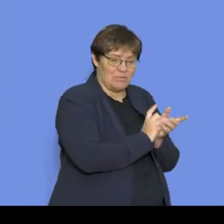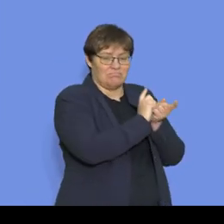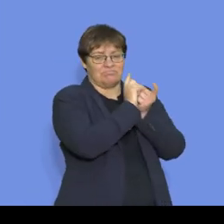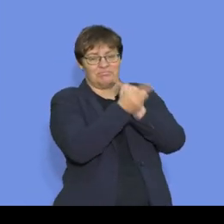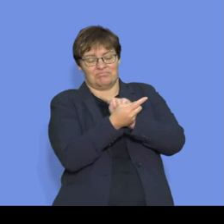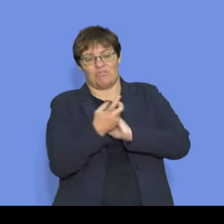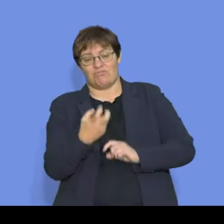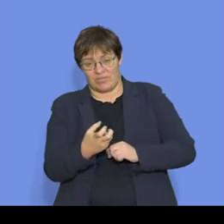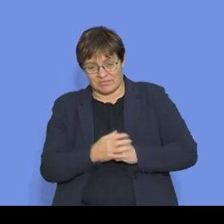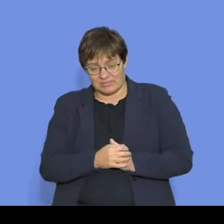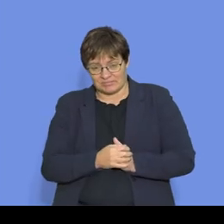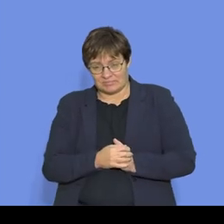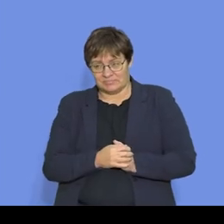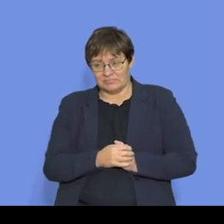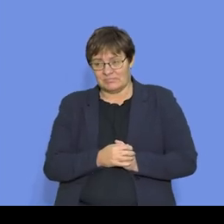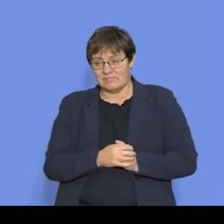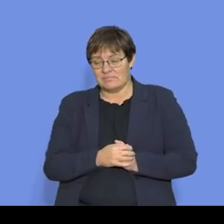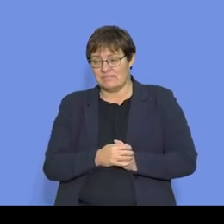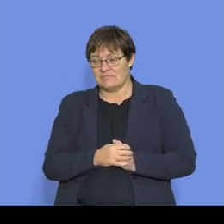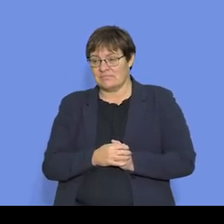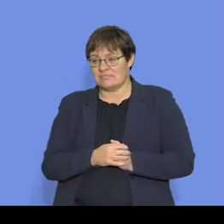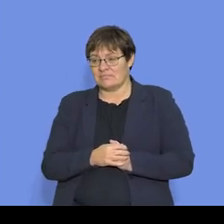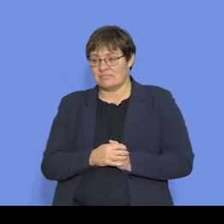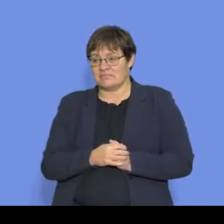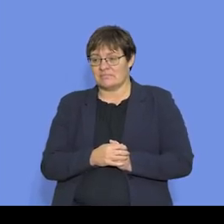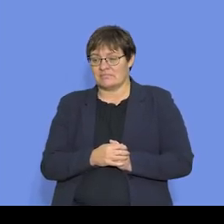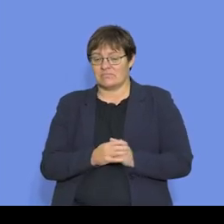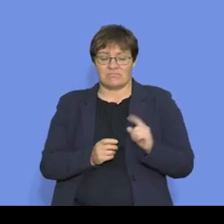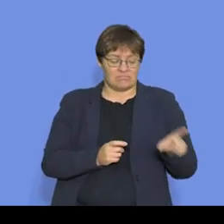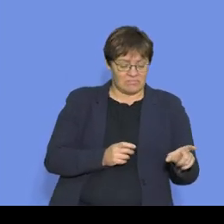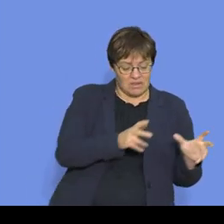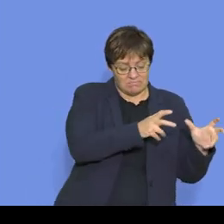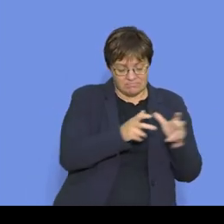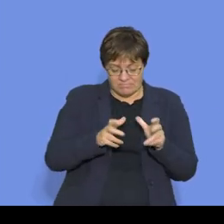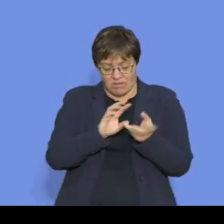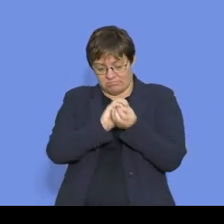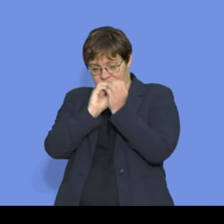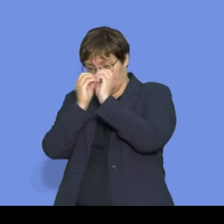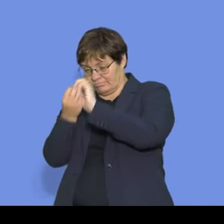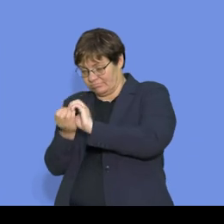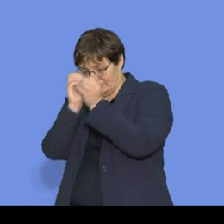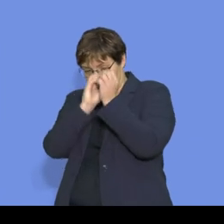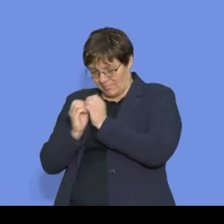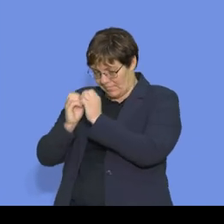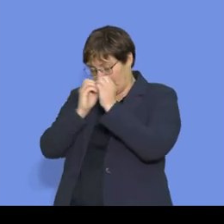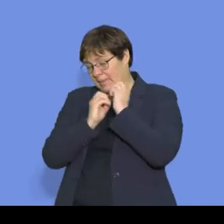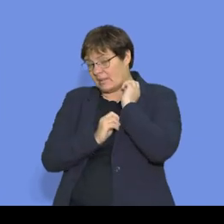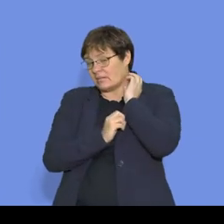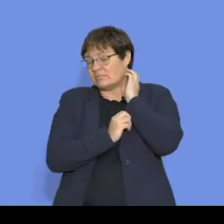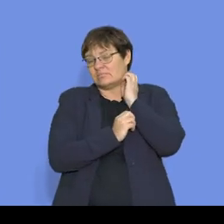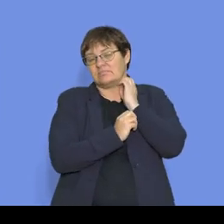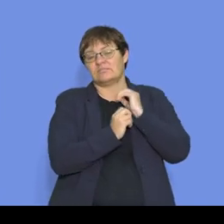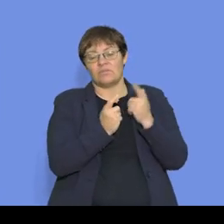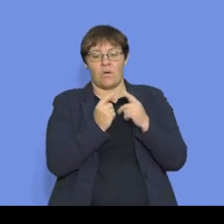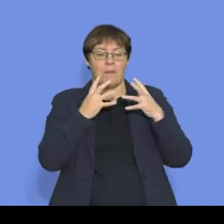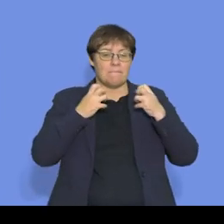and it's turned into rock. Now, what this is a recreation. So they